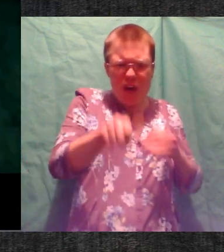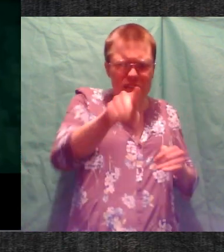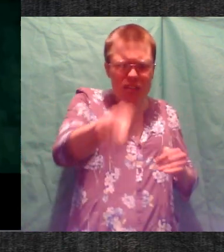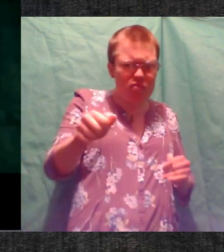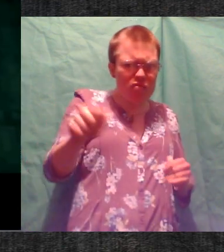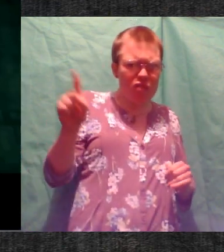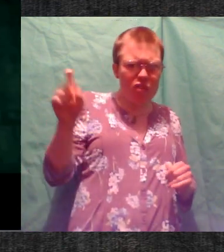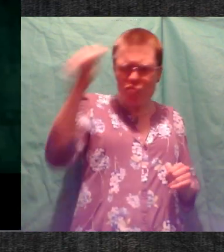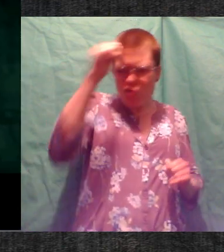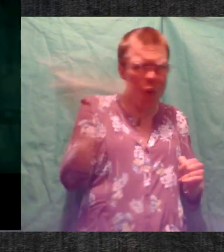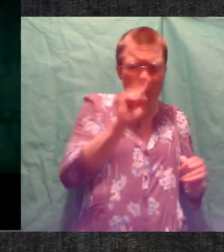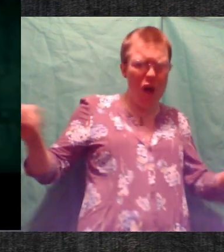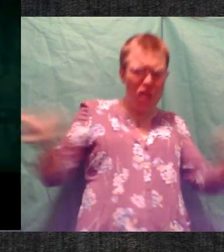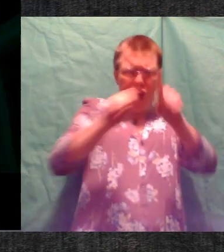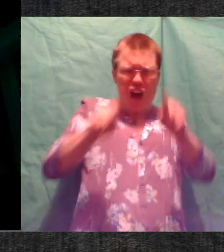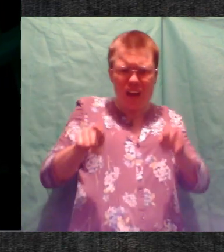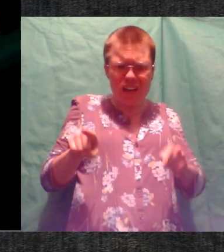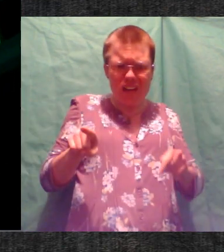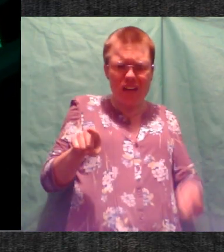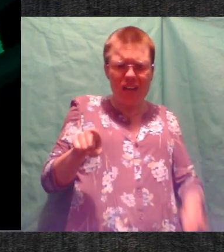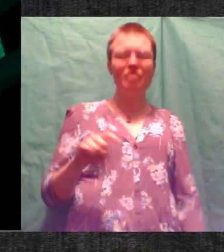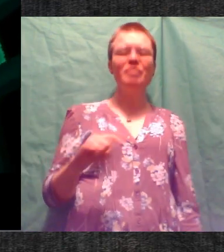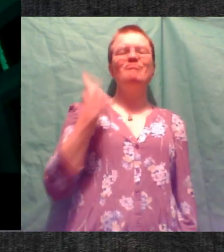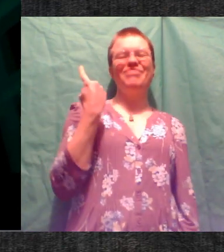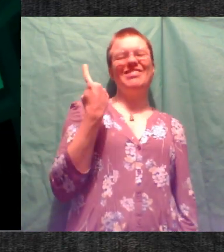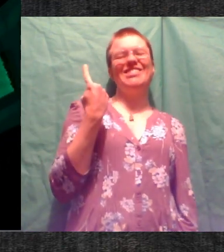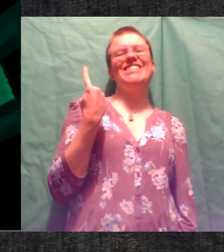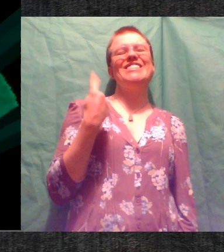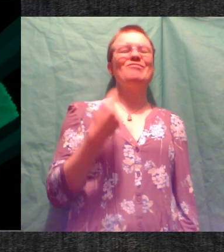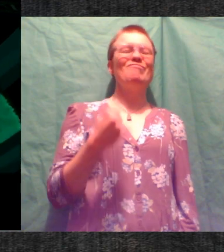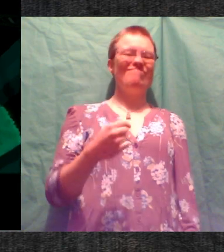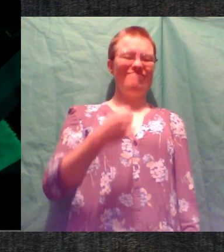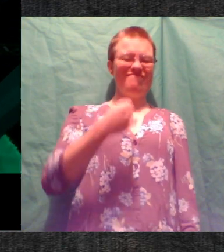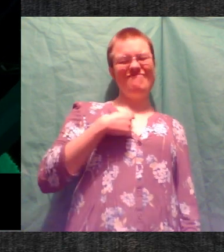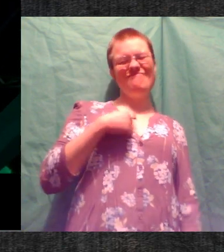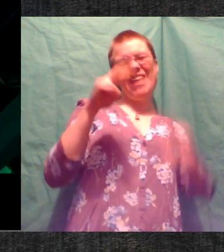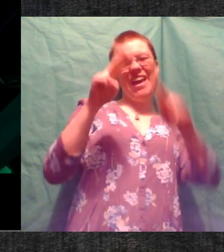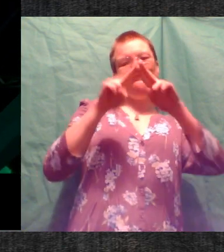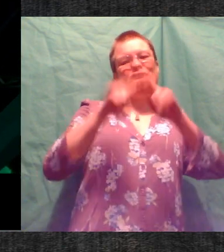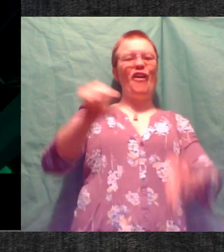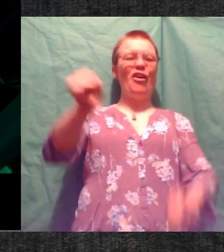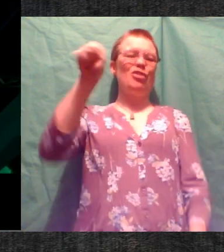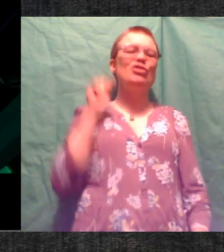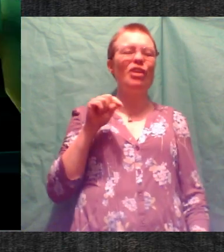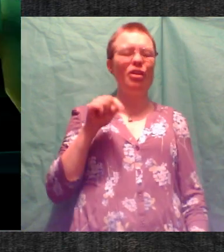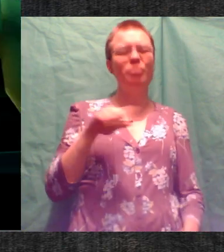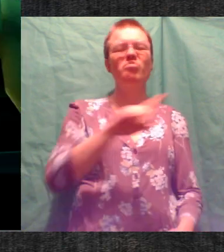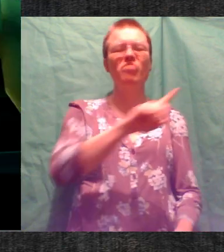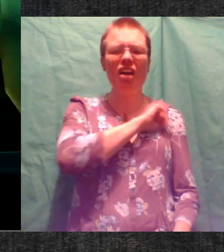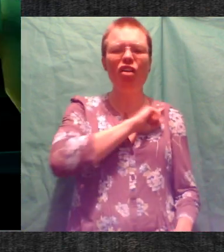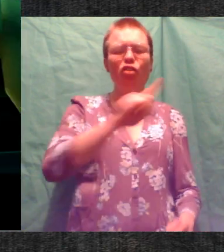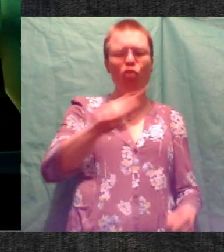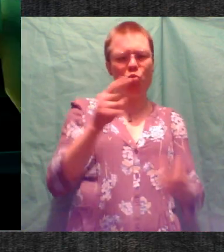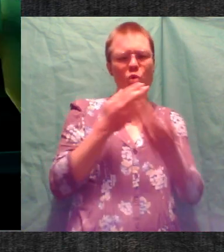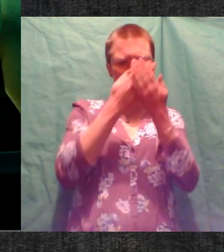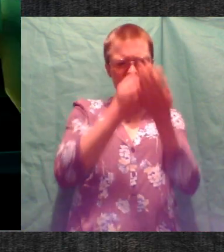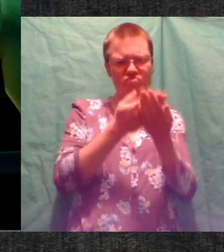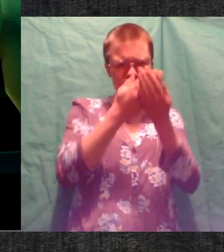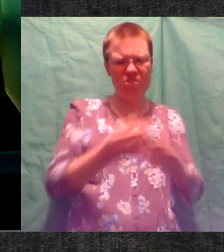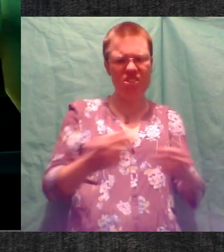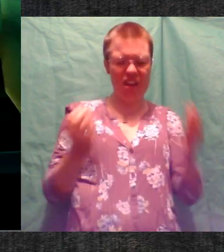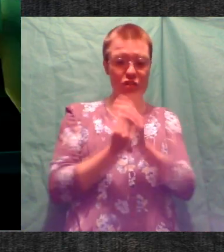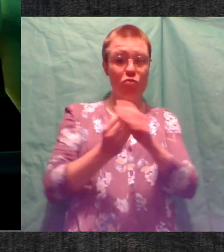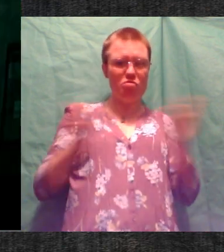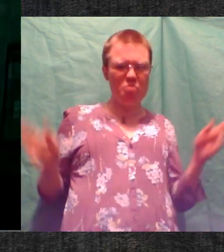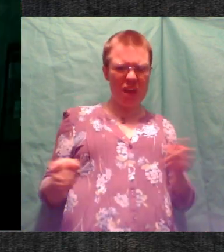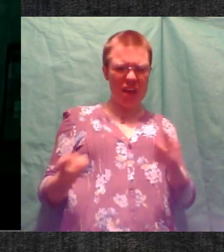born? But I'm the one Father chose. So that's why you're so obsessed with